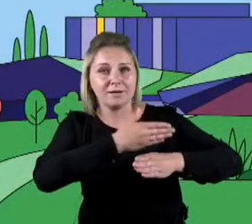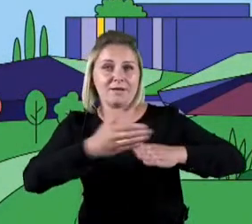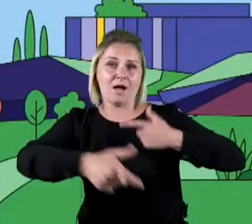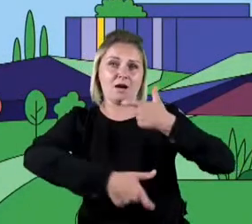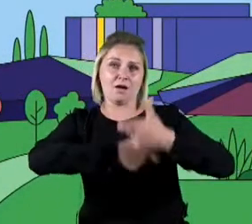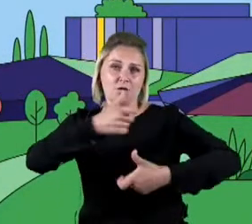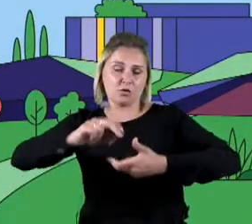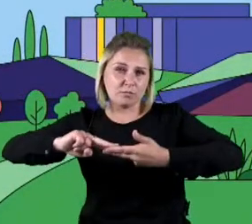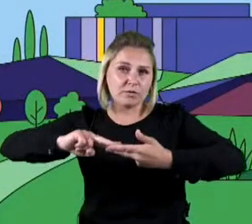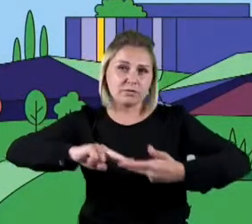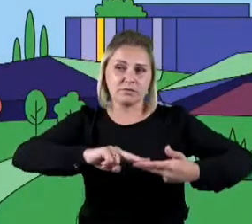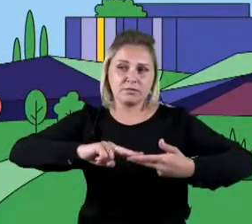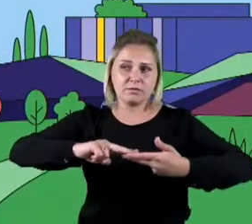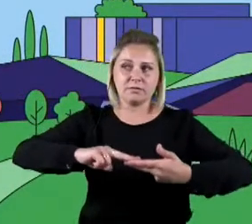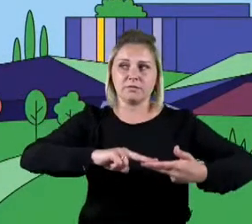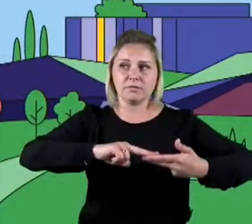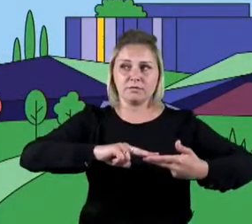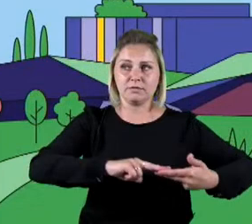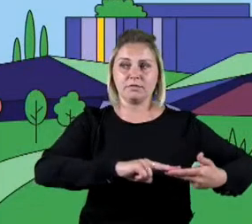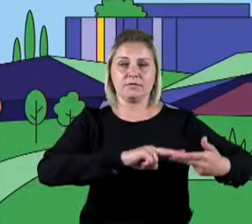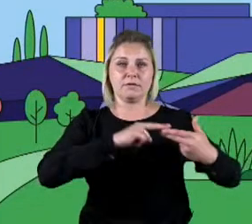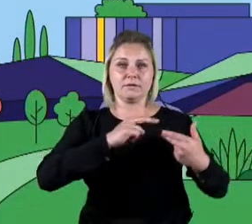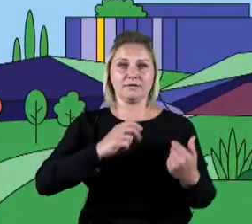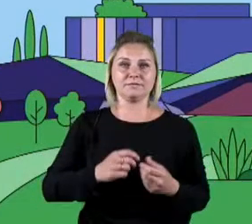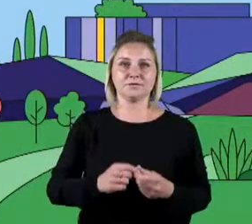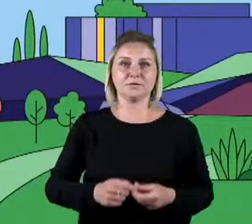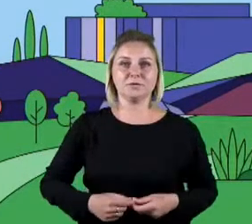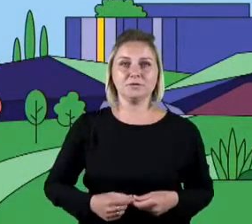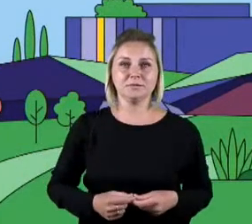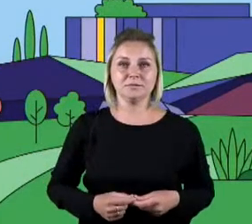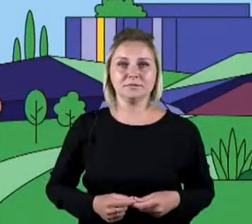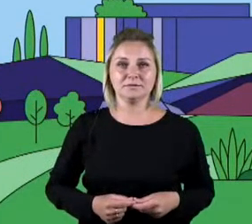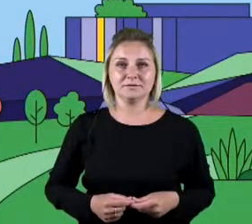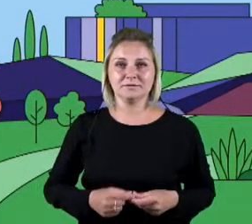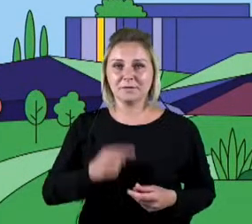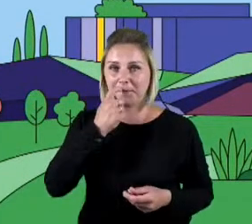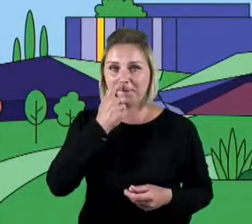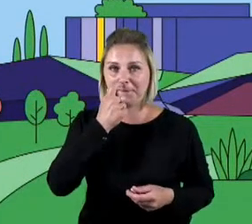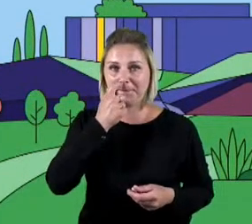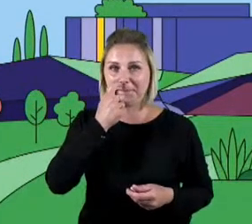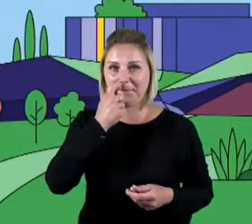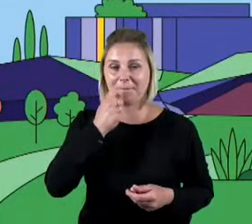solutions after identification, then it's pointless.